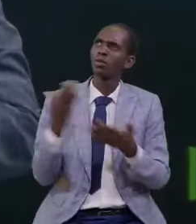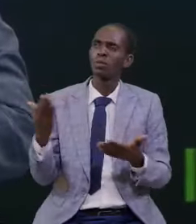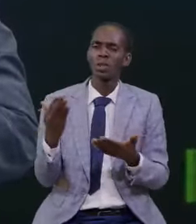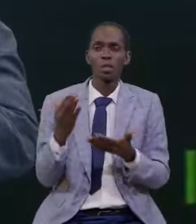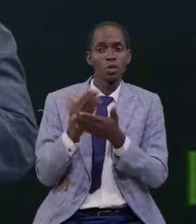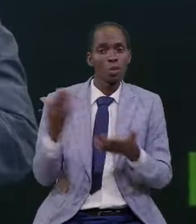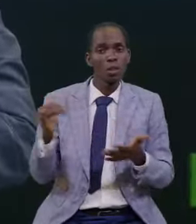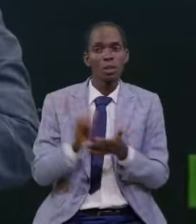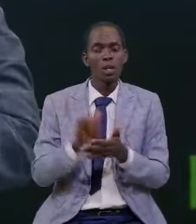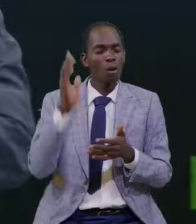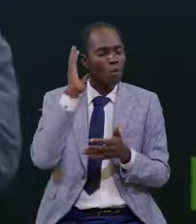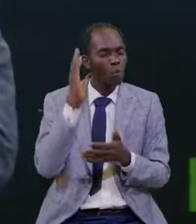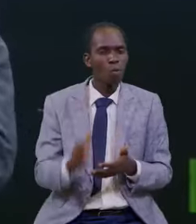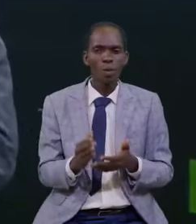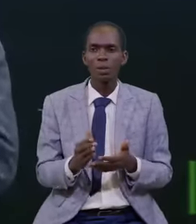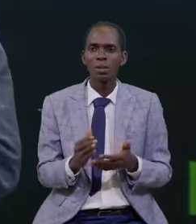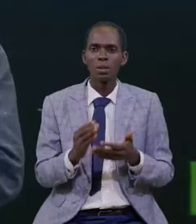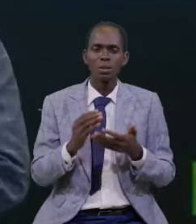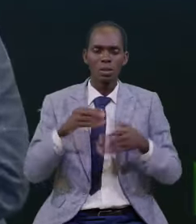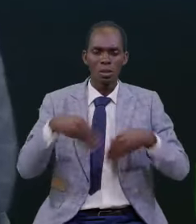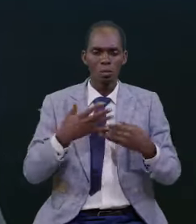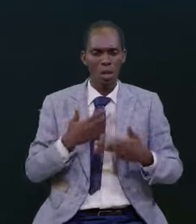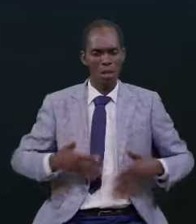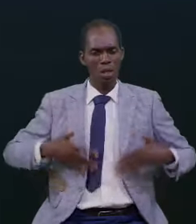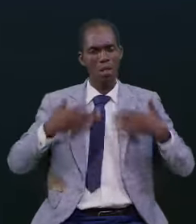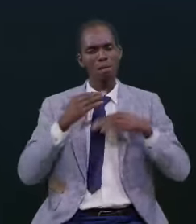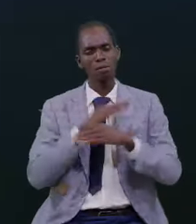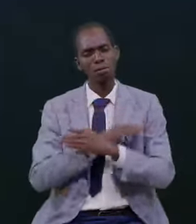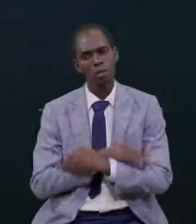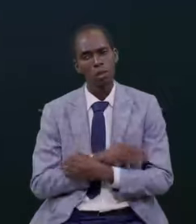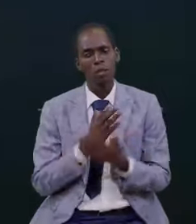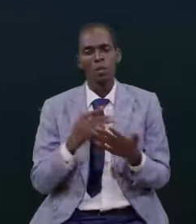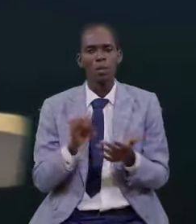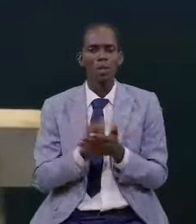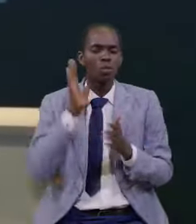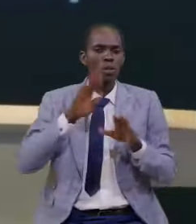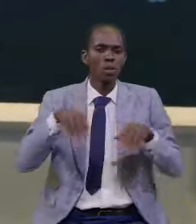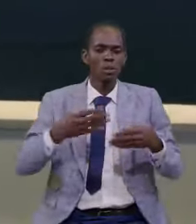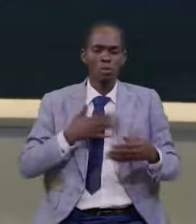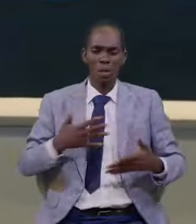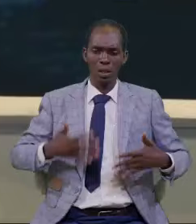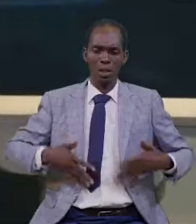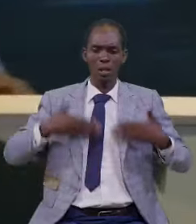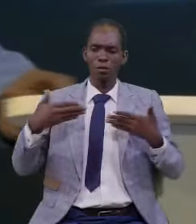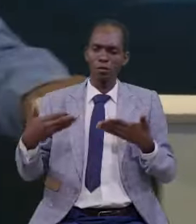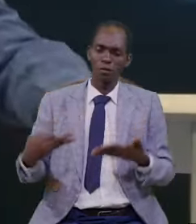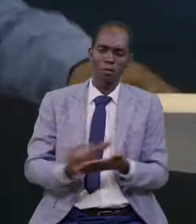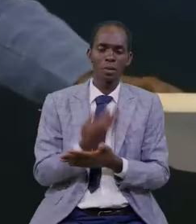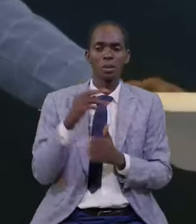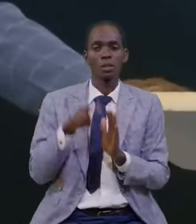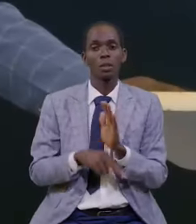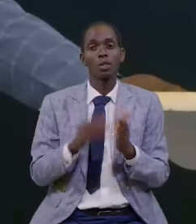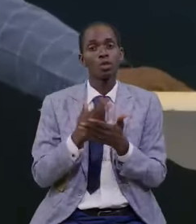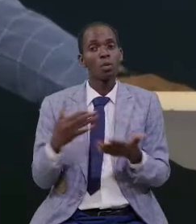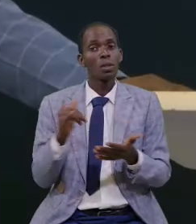my life. Something that will refresh my life. Something that will calm all